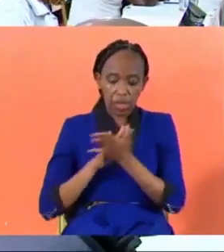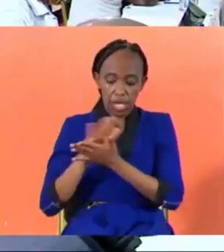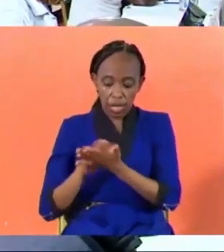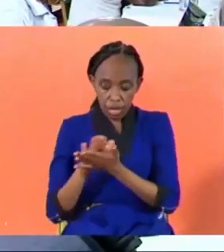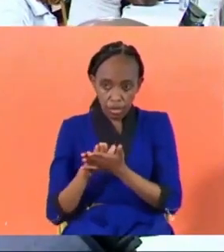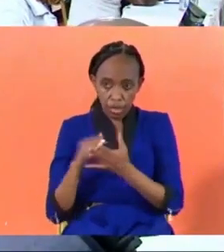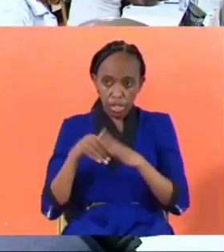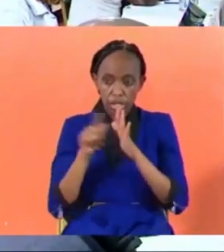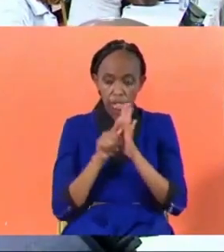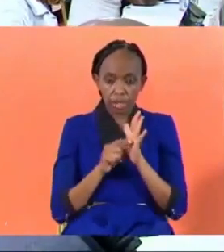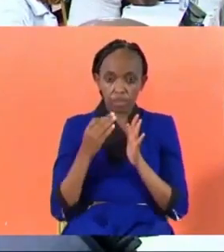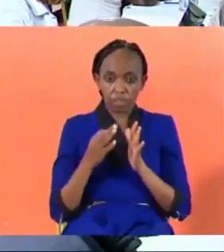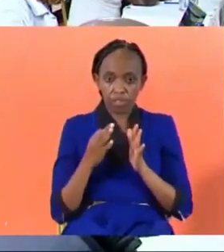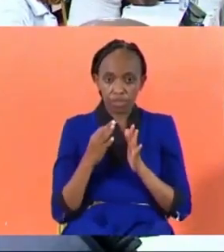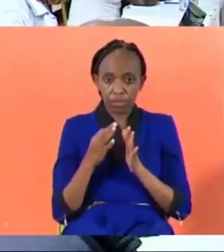in terms of